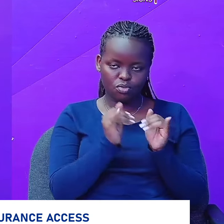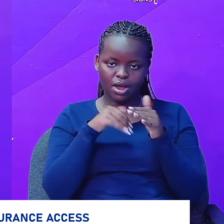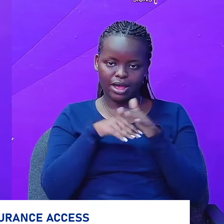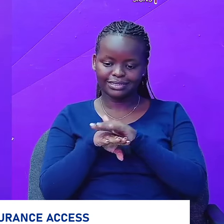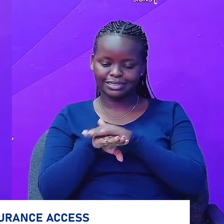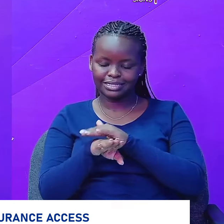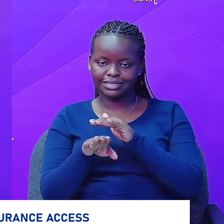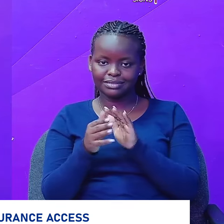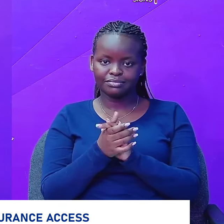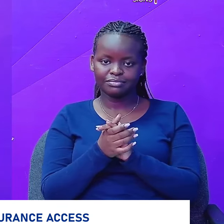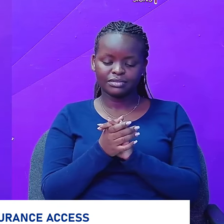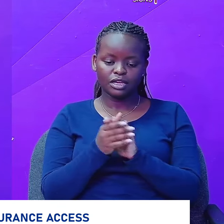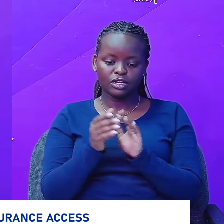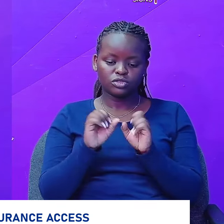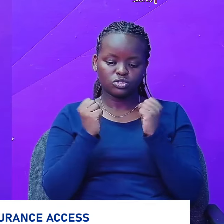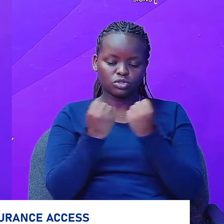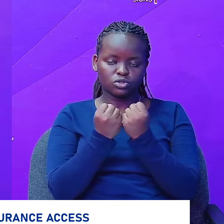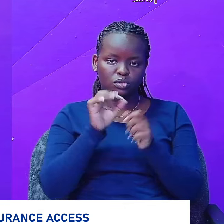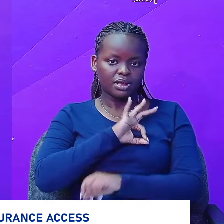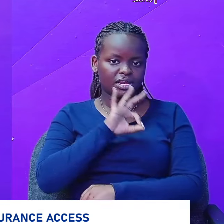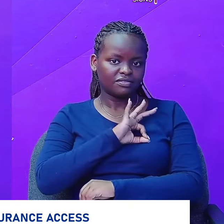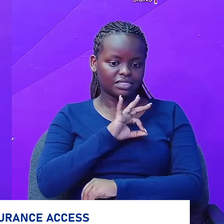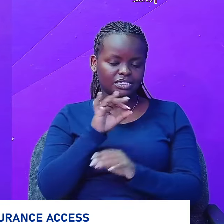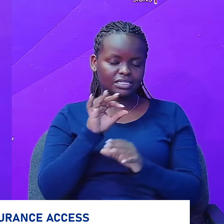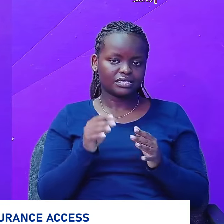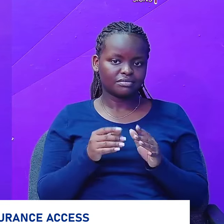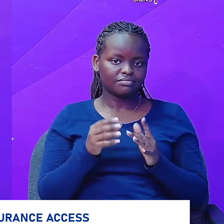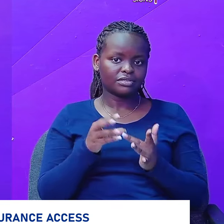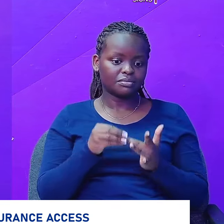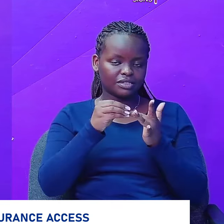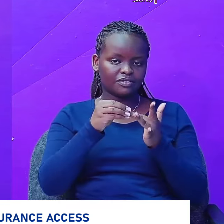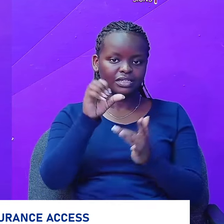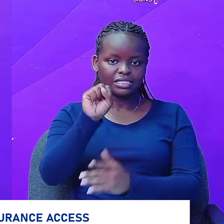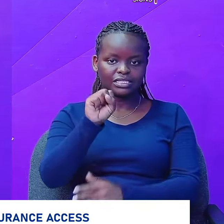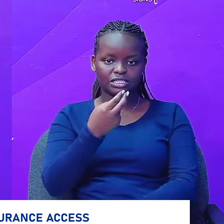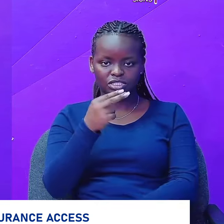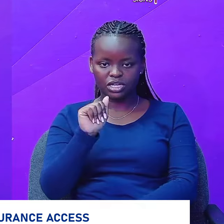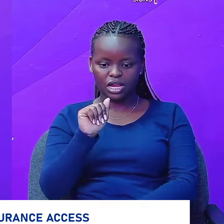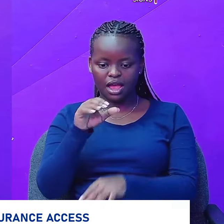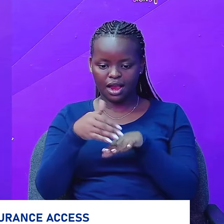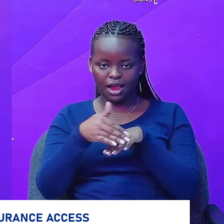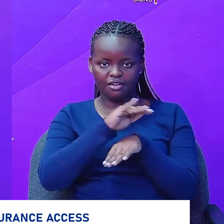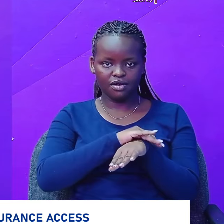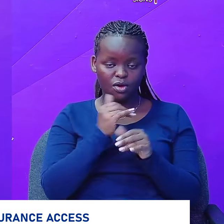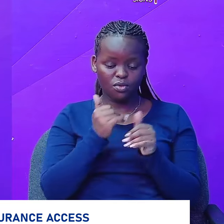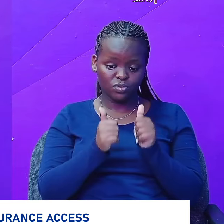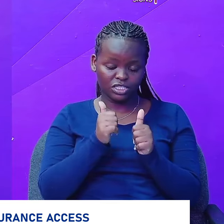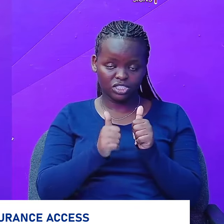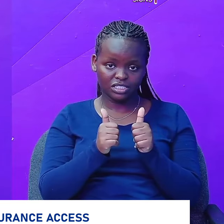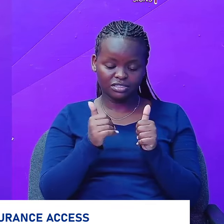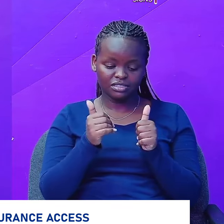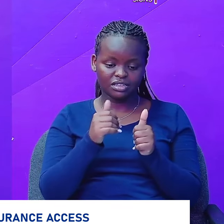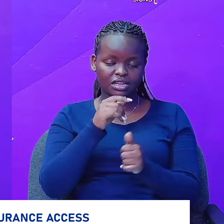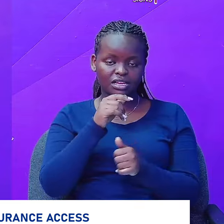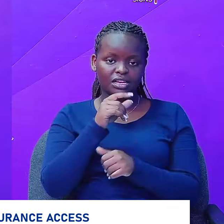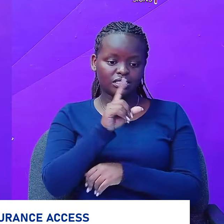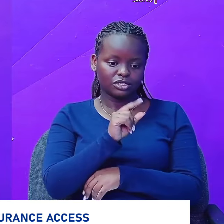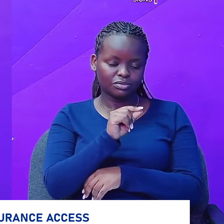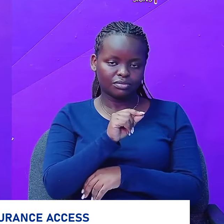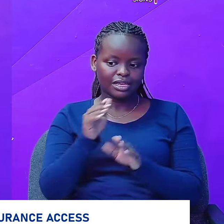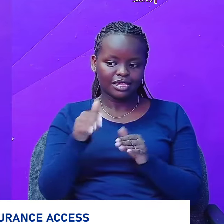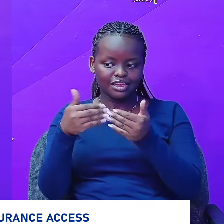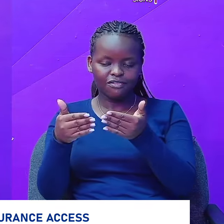social benefits, specifically the Social Health Authority insurance cover, which is typically afforded to